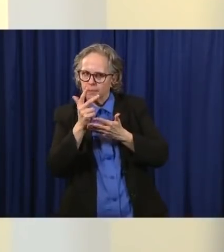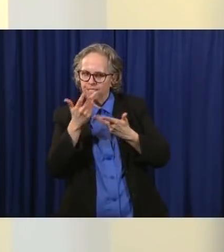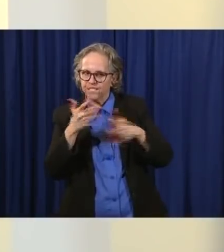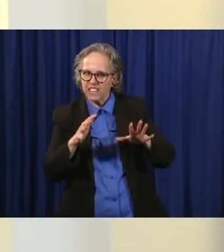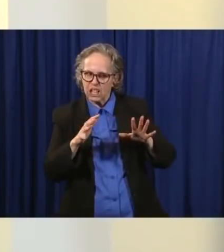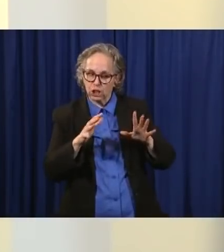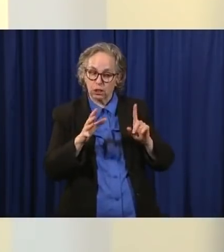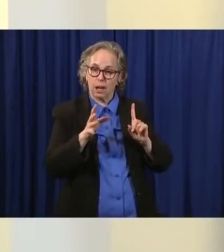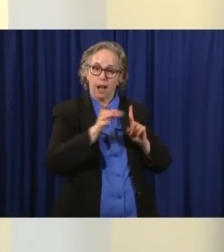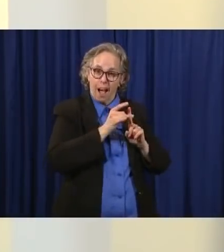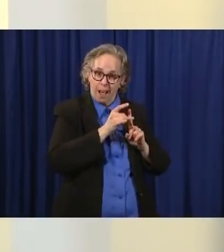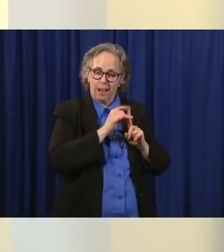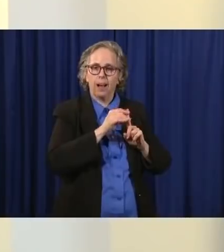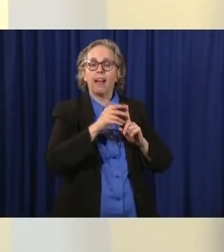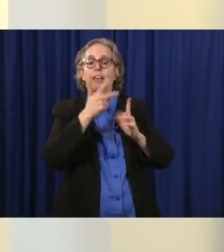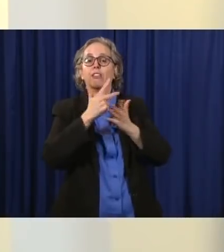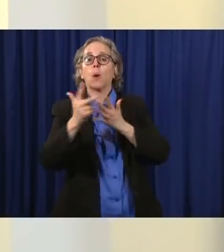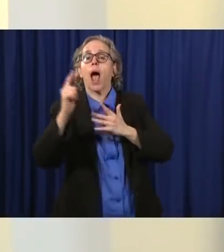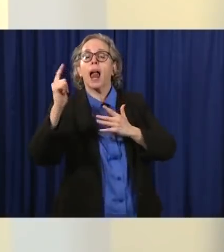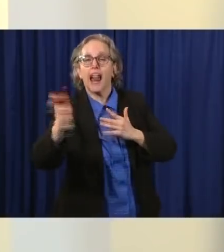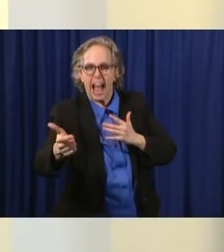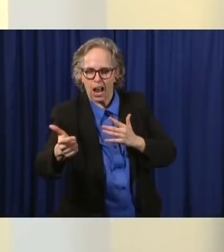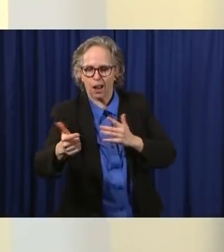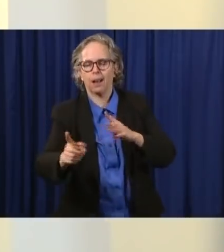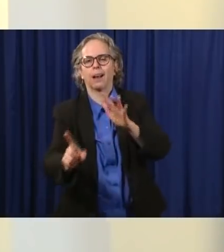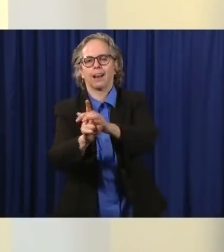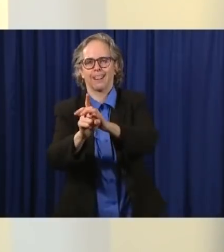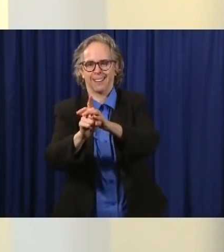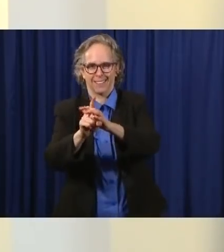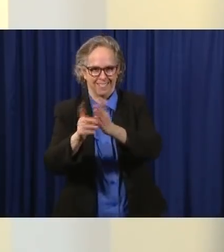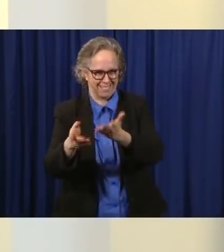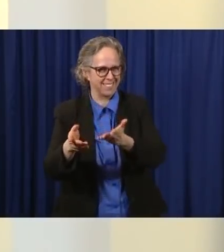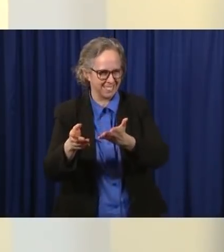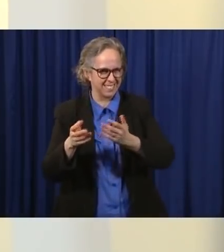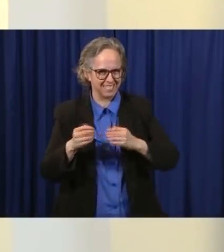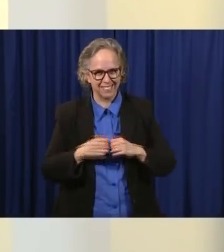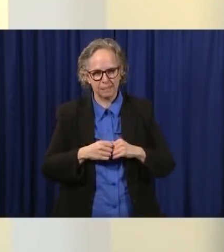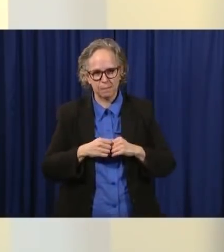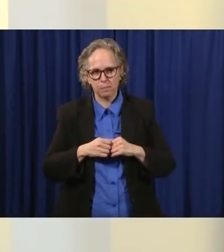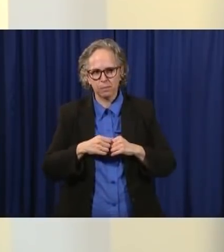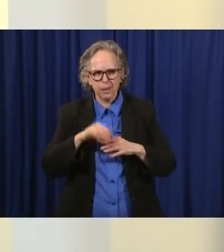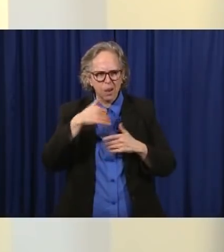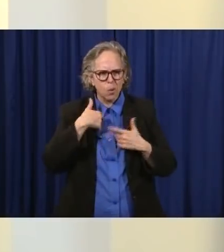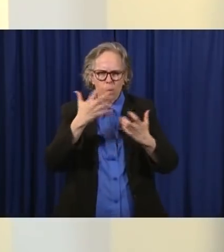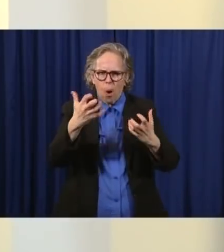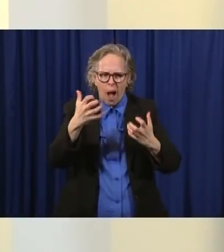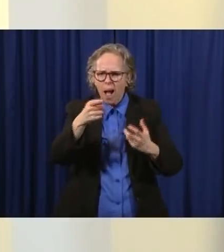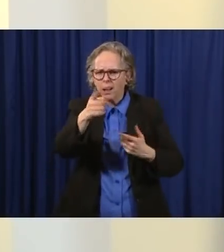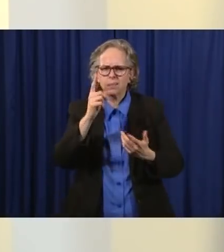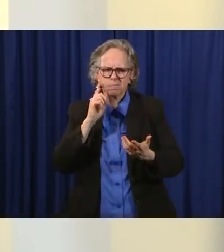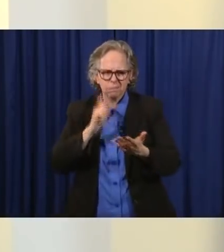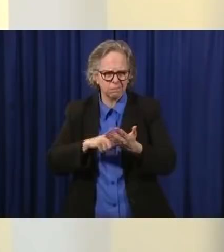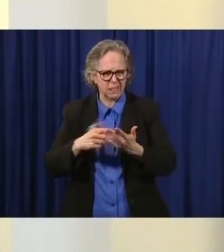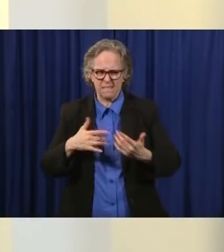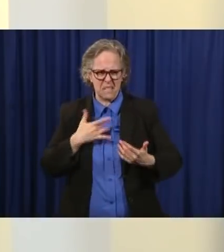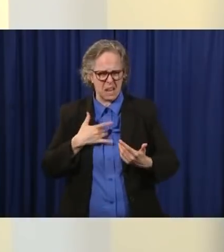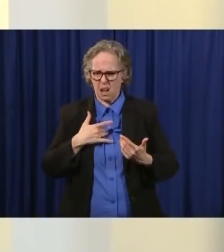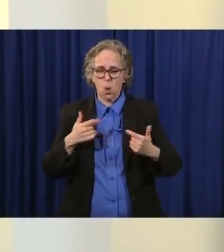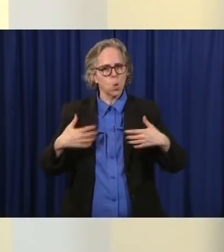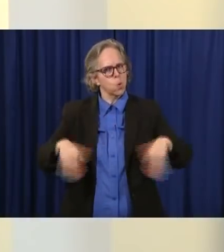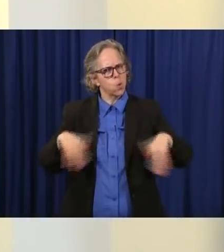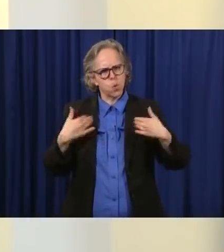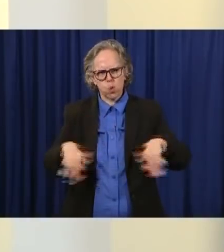acknowledge again, and I have to say, I feel this myself. I don't think there's anyone in this room that doesn't feel the heavy